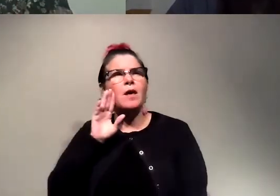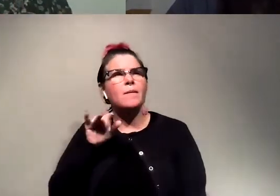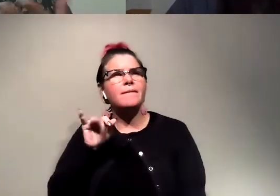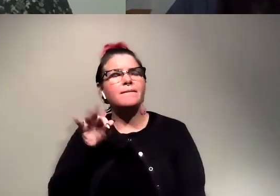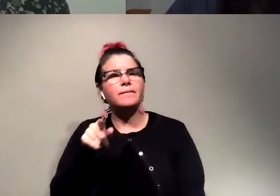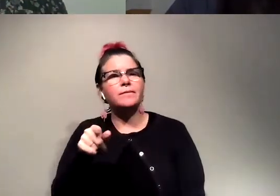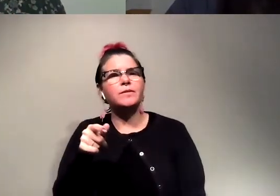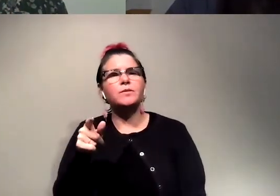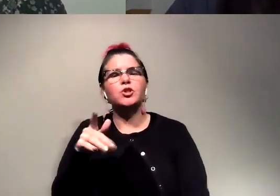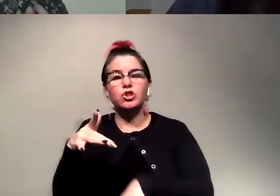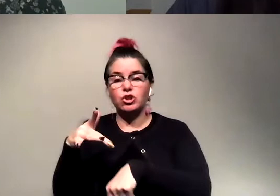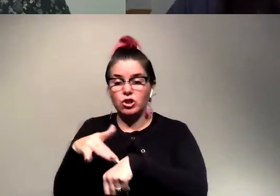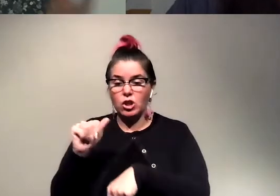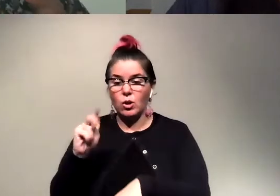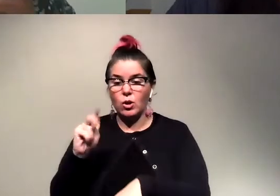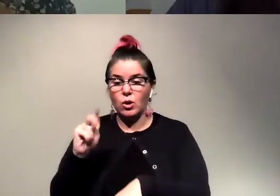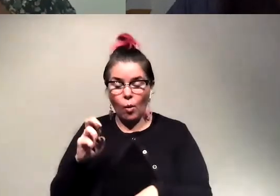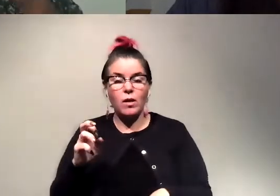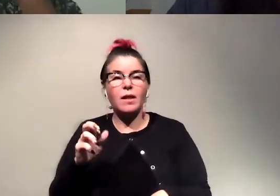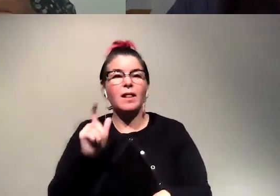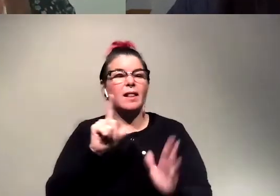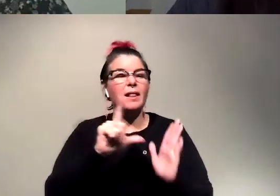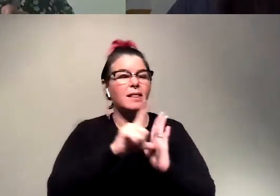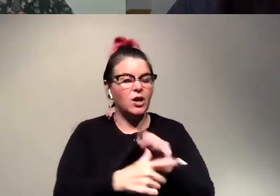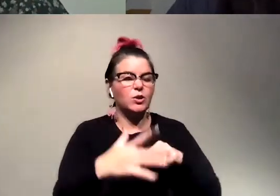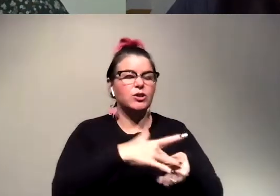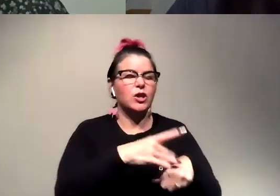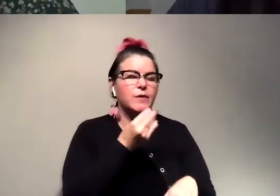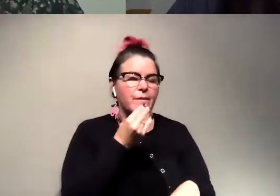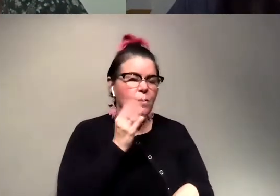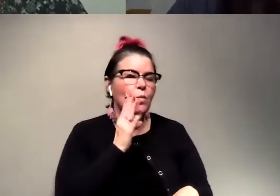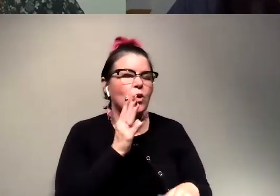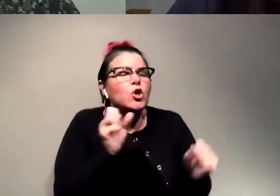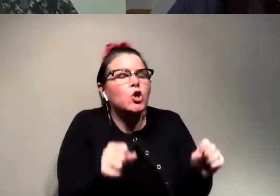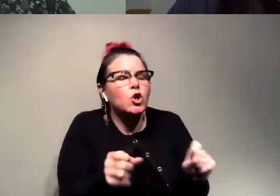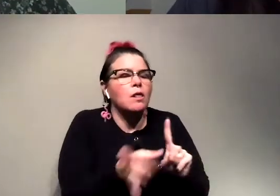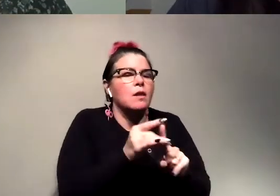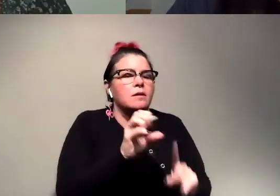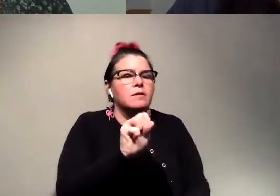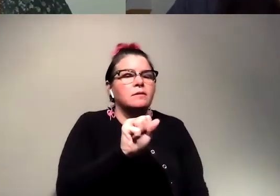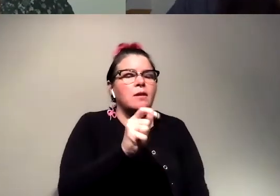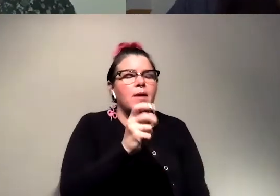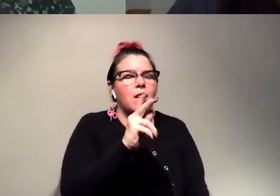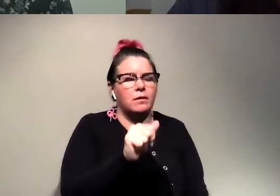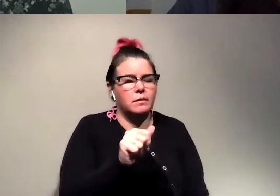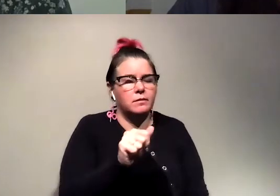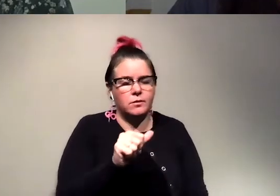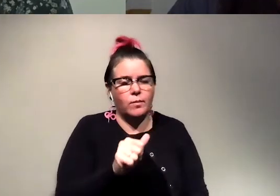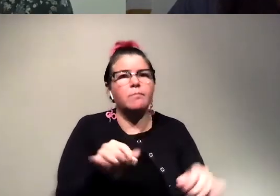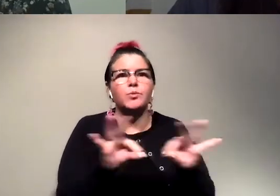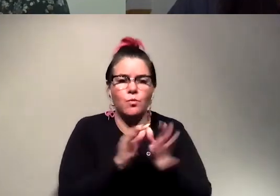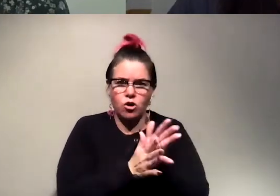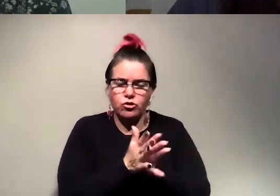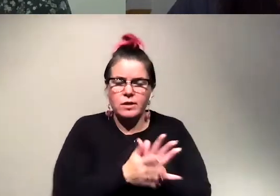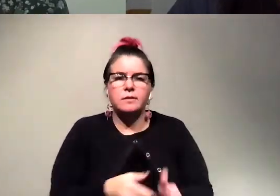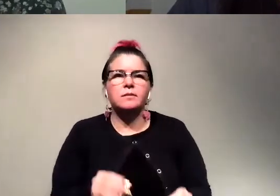an anole, you don't wash your hands and you touch your food, you can get salmonella, so don't do that. Good to know. Good to know. No, there's no